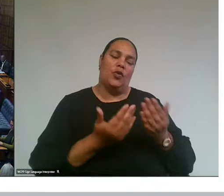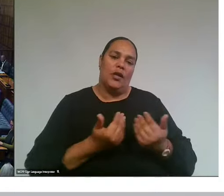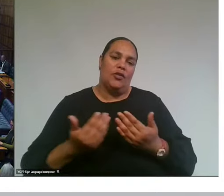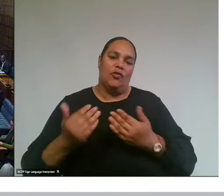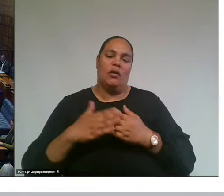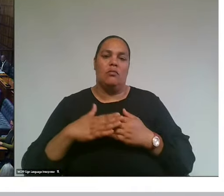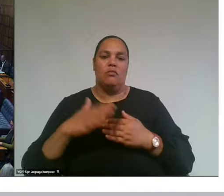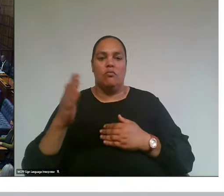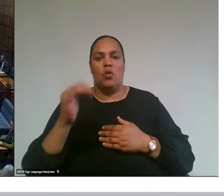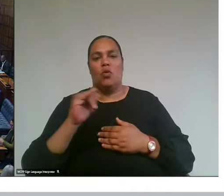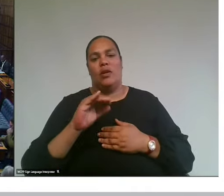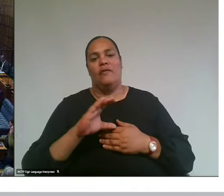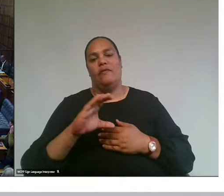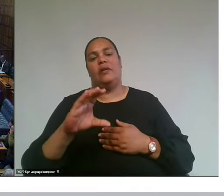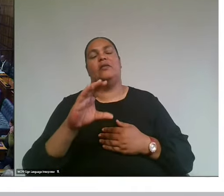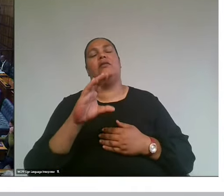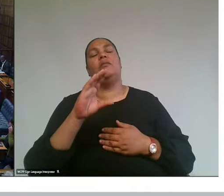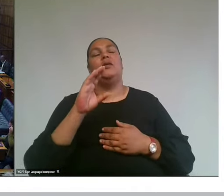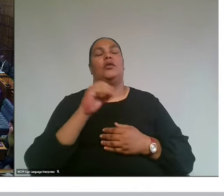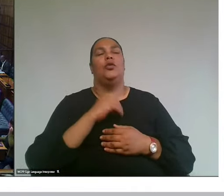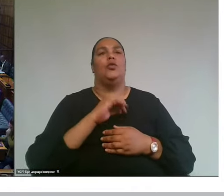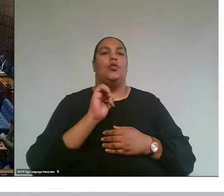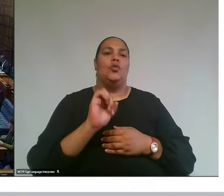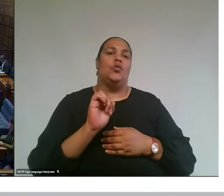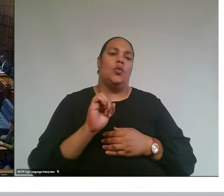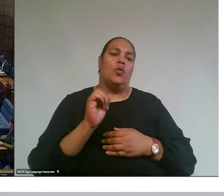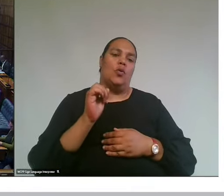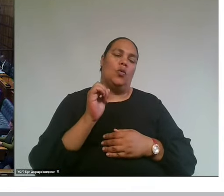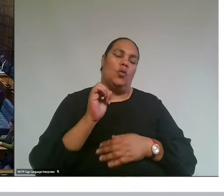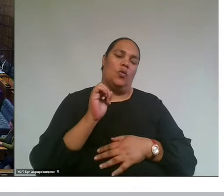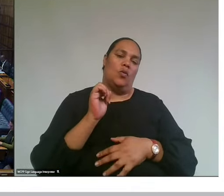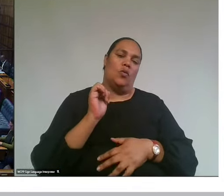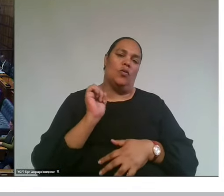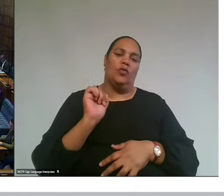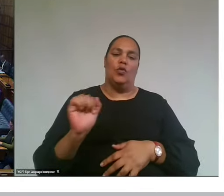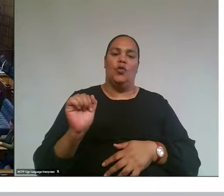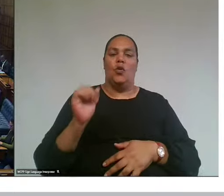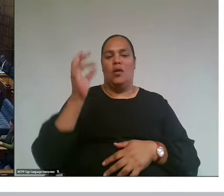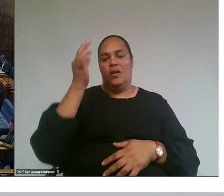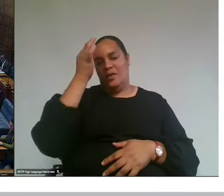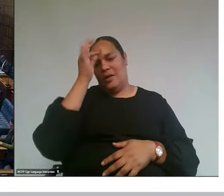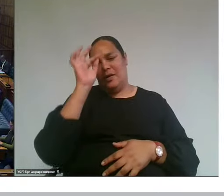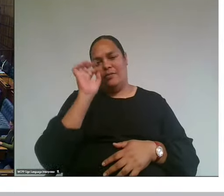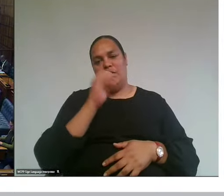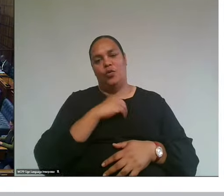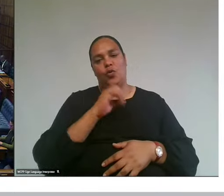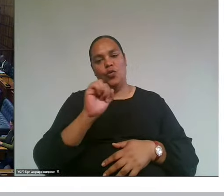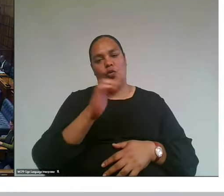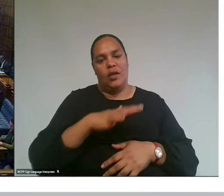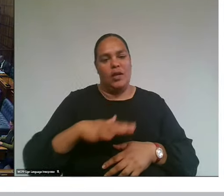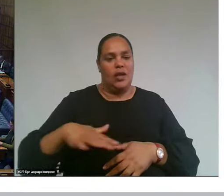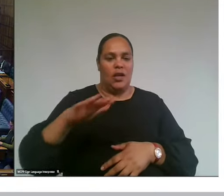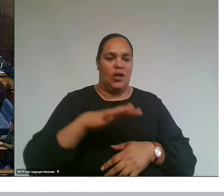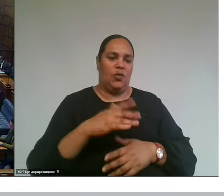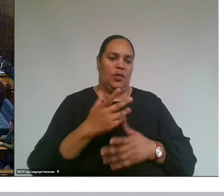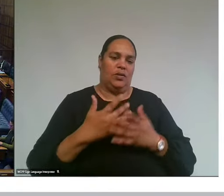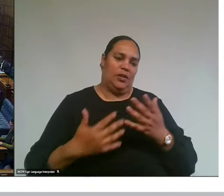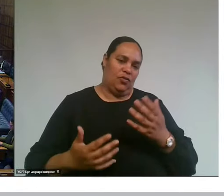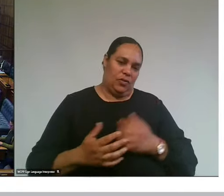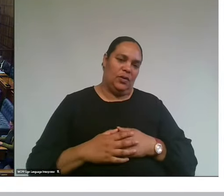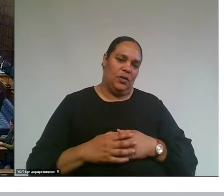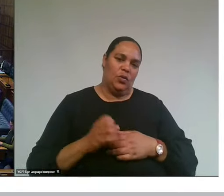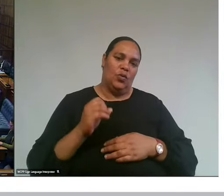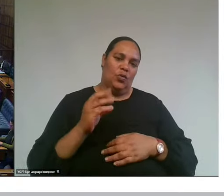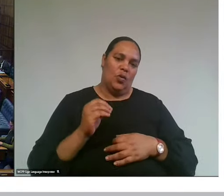more investment to your go your sphere of government to your to your area Etc